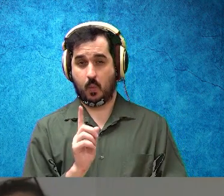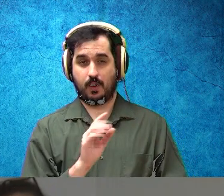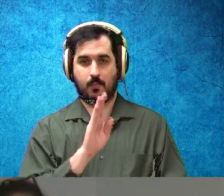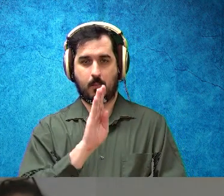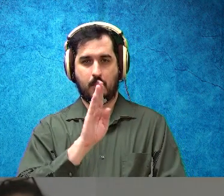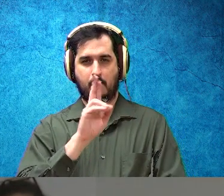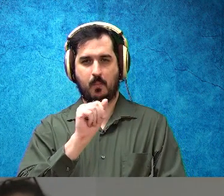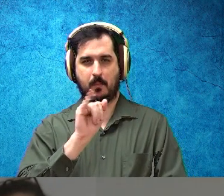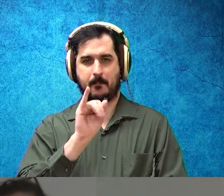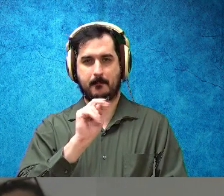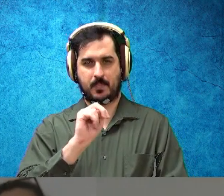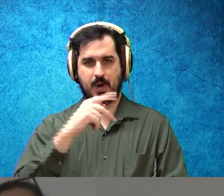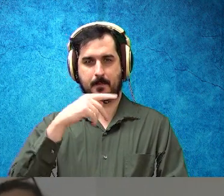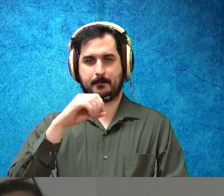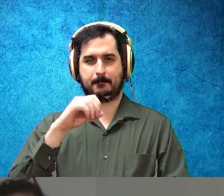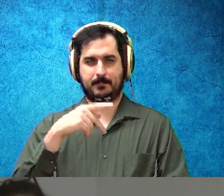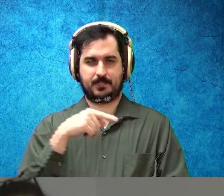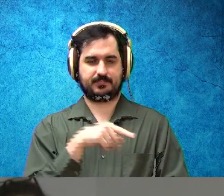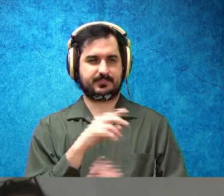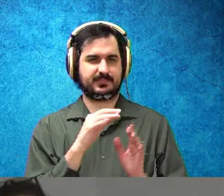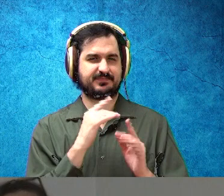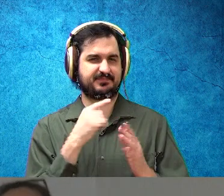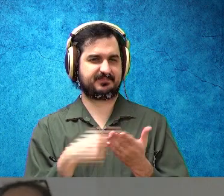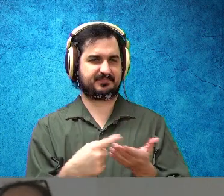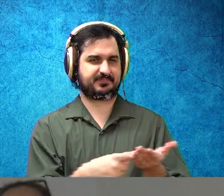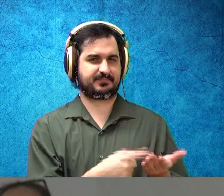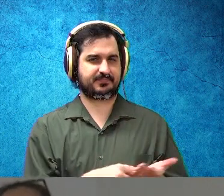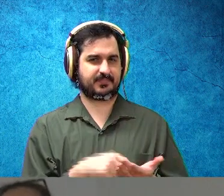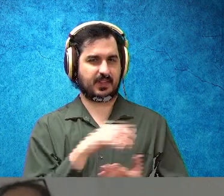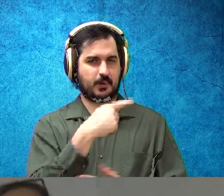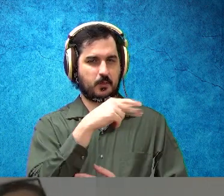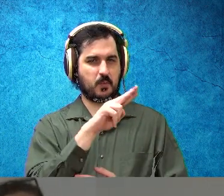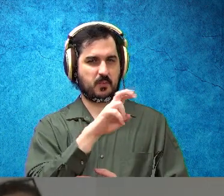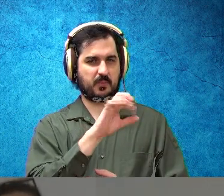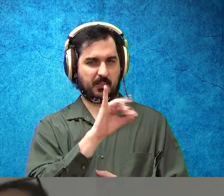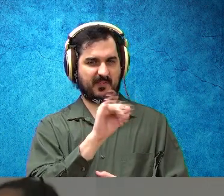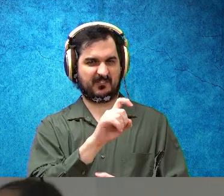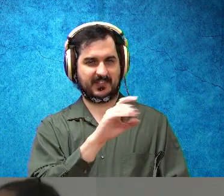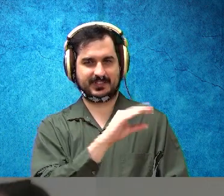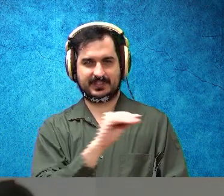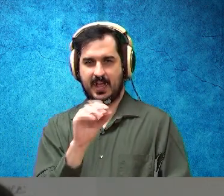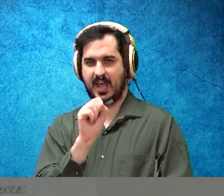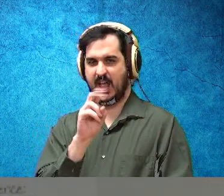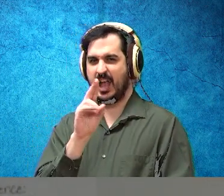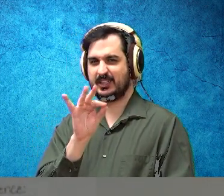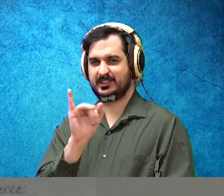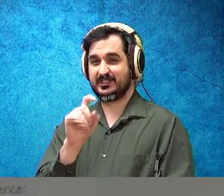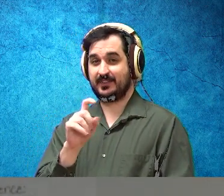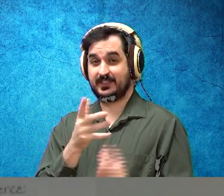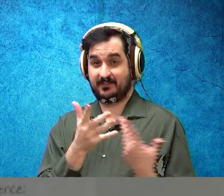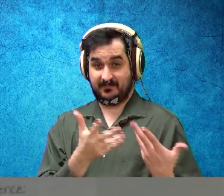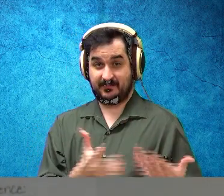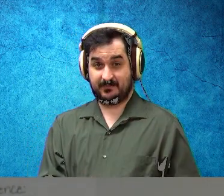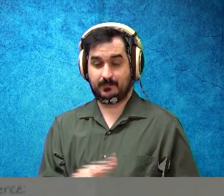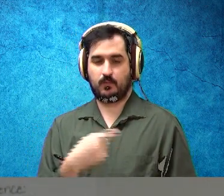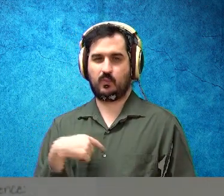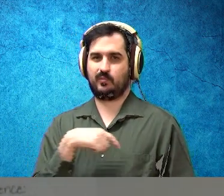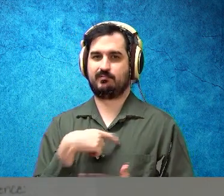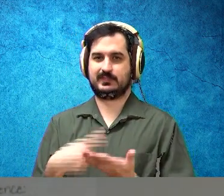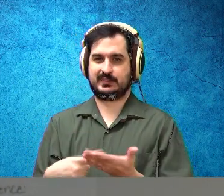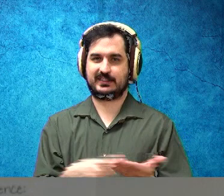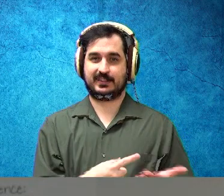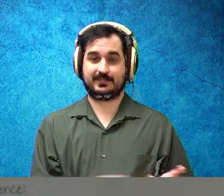what prefixes are and what suffixes are. And then we're going to talk about it, okay?